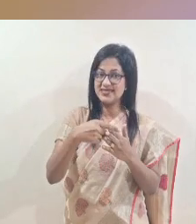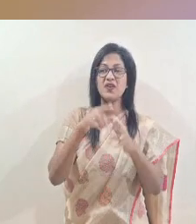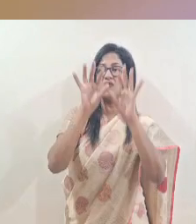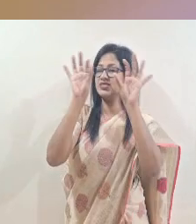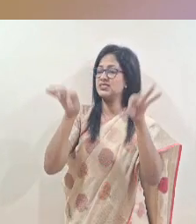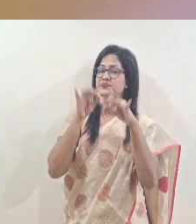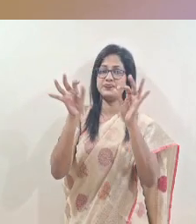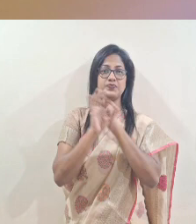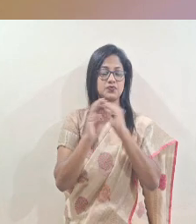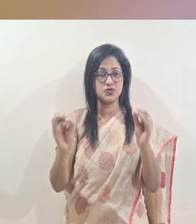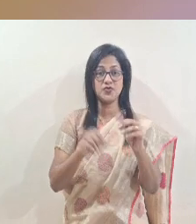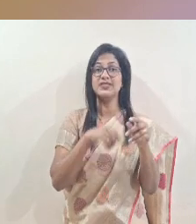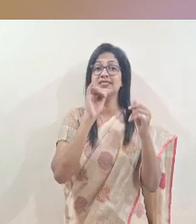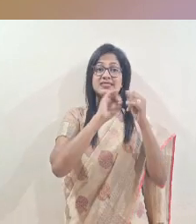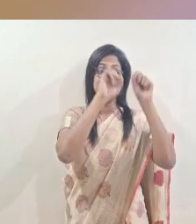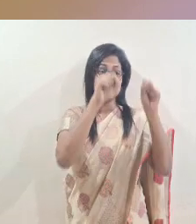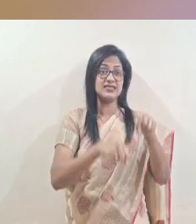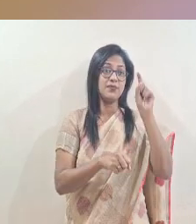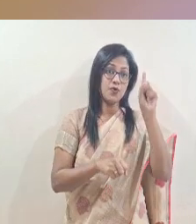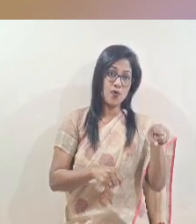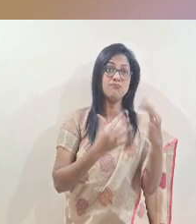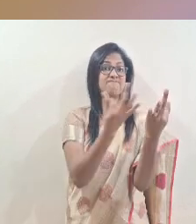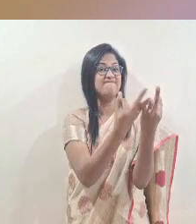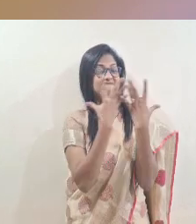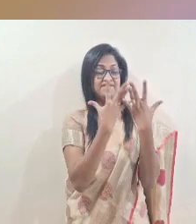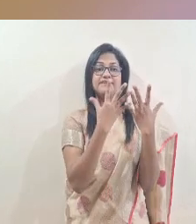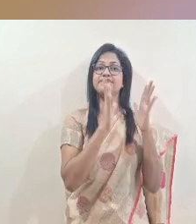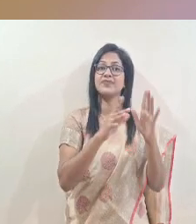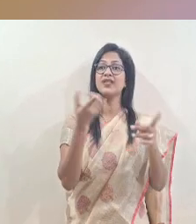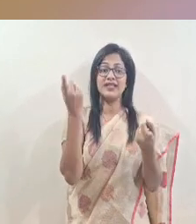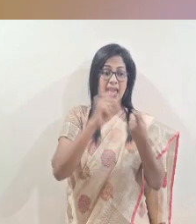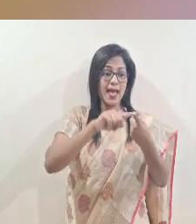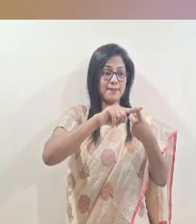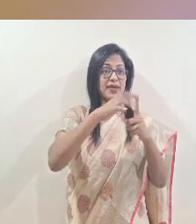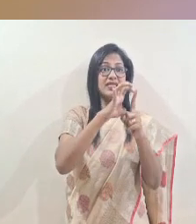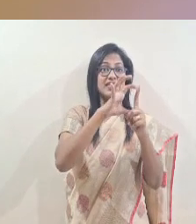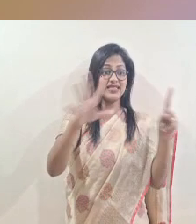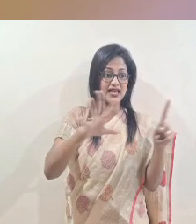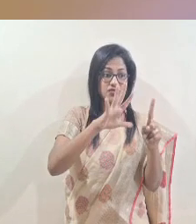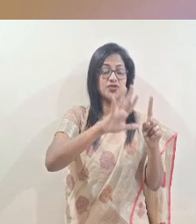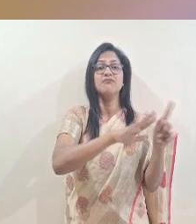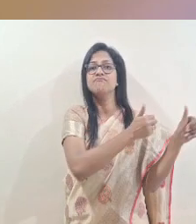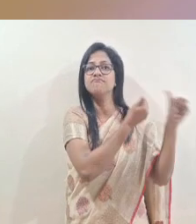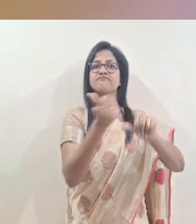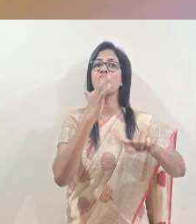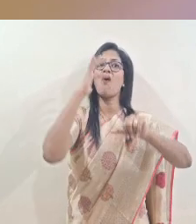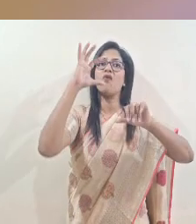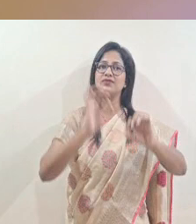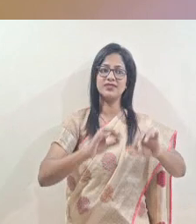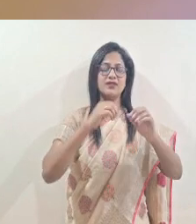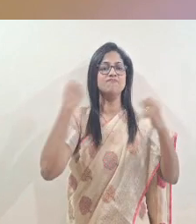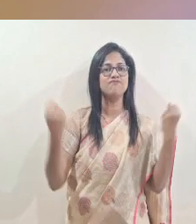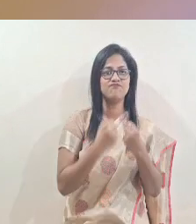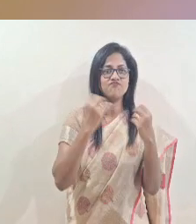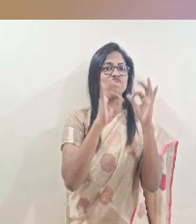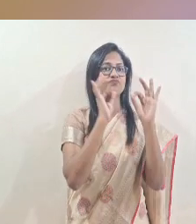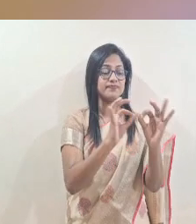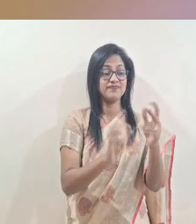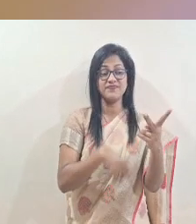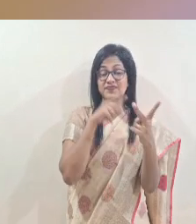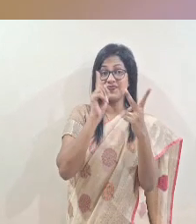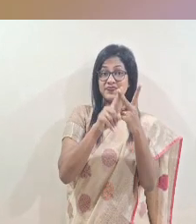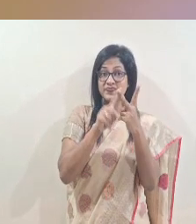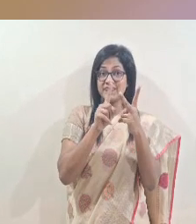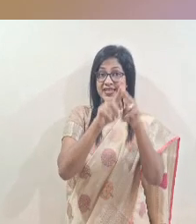system. System 1 is a resilient system which, even in the aftermath of a disaster, goes back to its original performance level, while